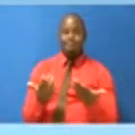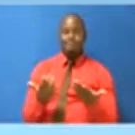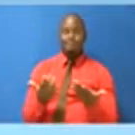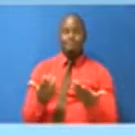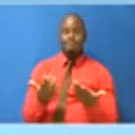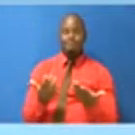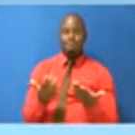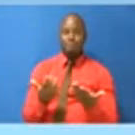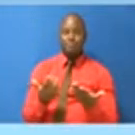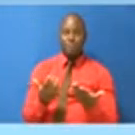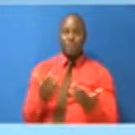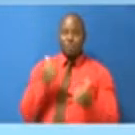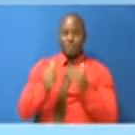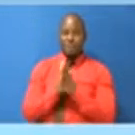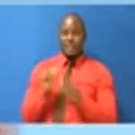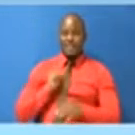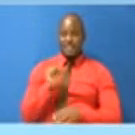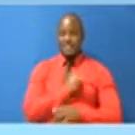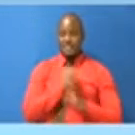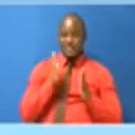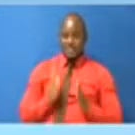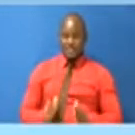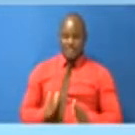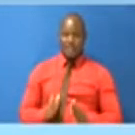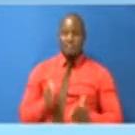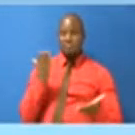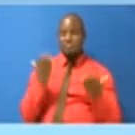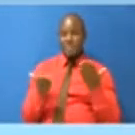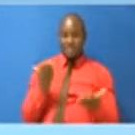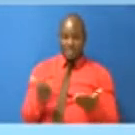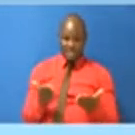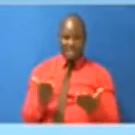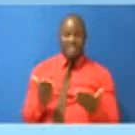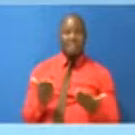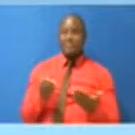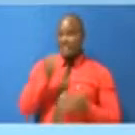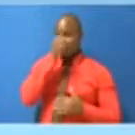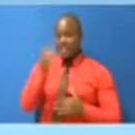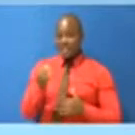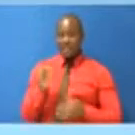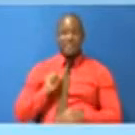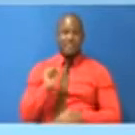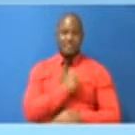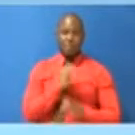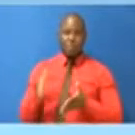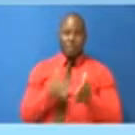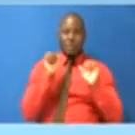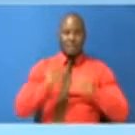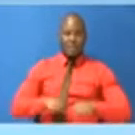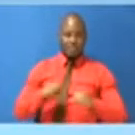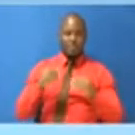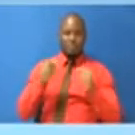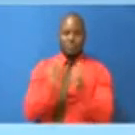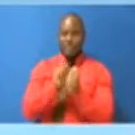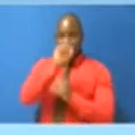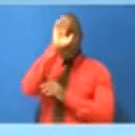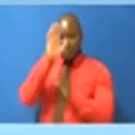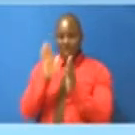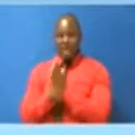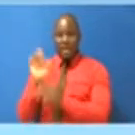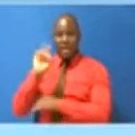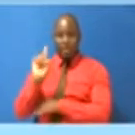leaves which the senator perhaps was even ignored in senate there is a well-lived issue between cambo and